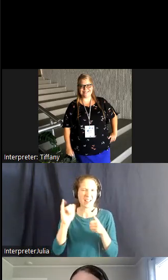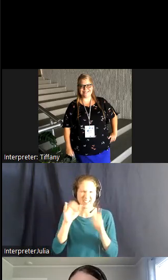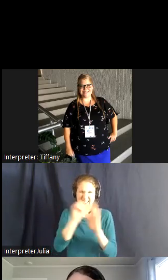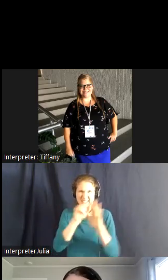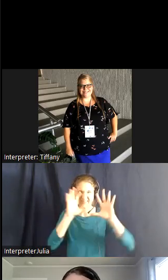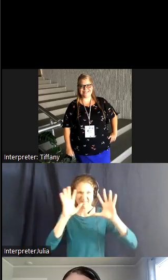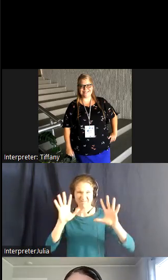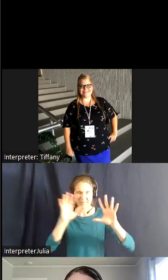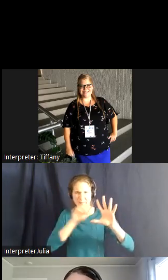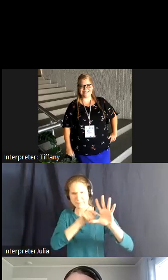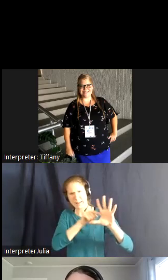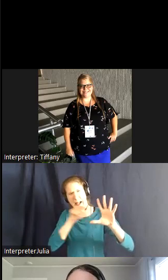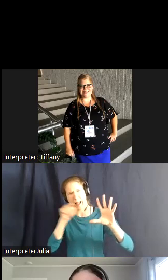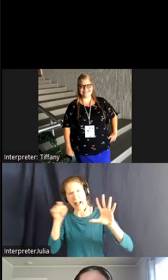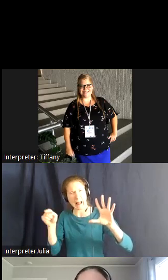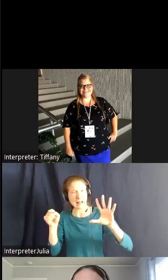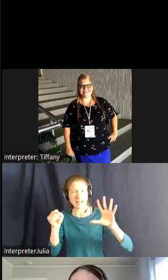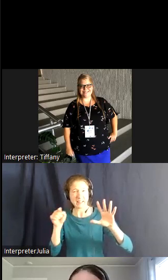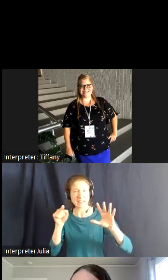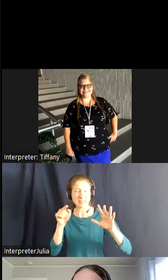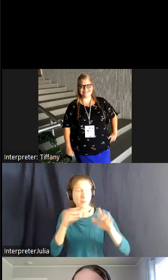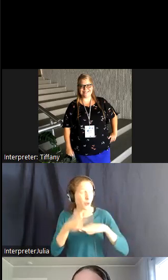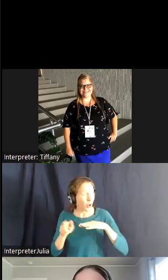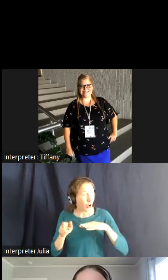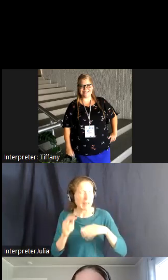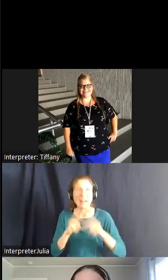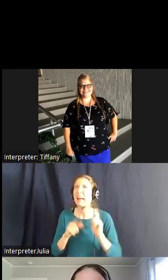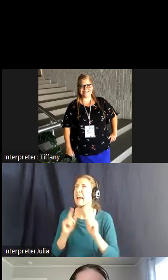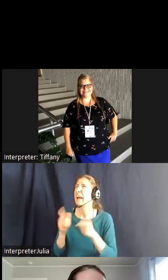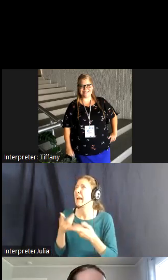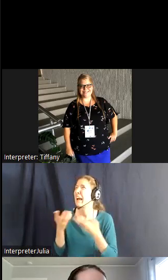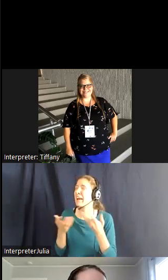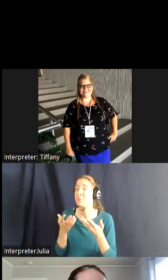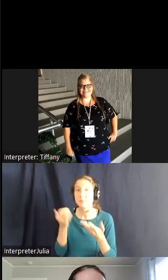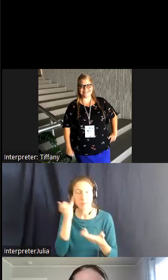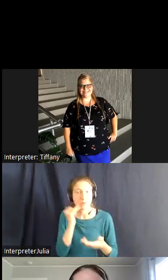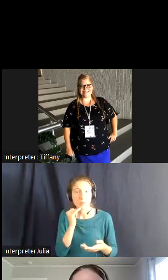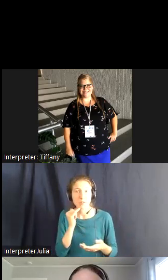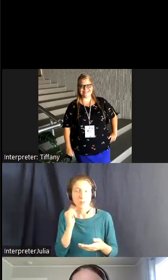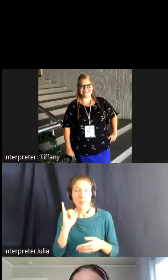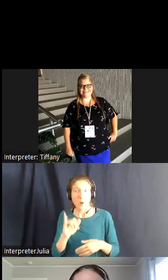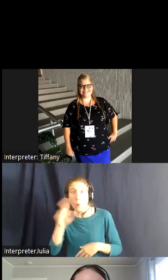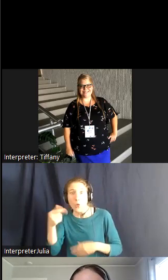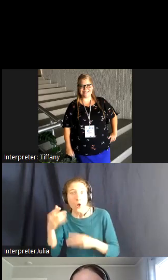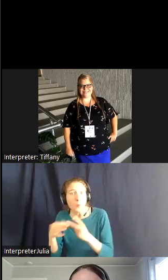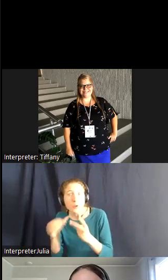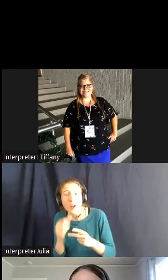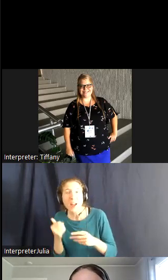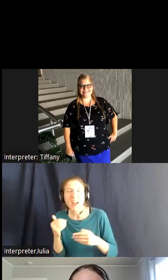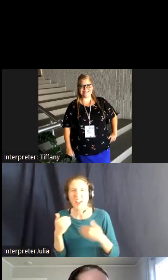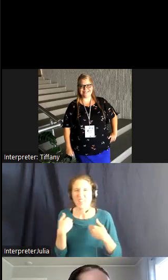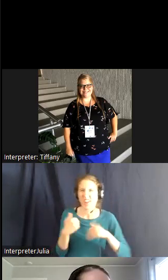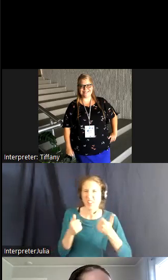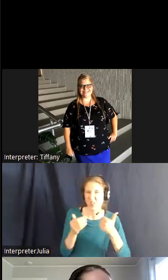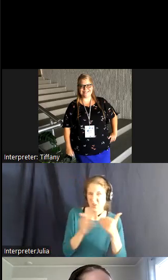them get there, and if that's not the absolutely only option, does not seem like the best care coordination. So Tom, also, if you want to